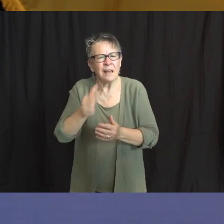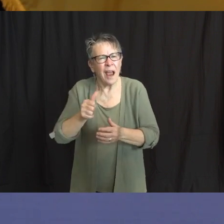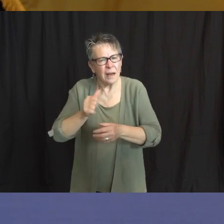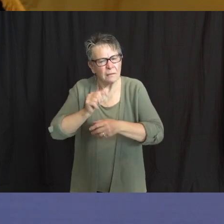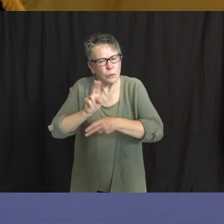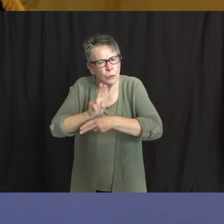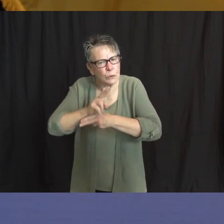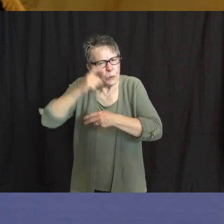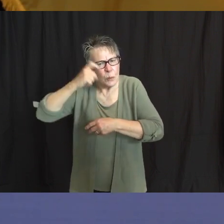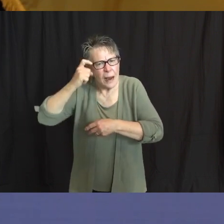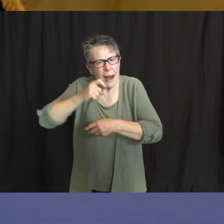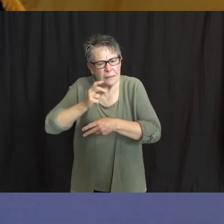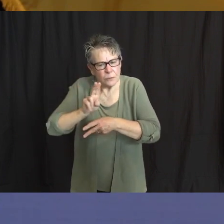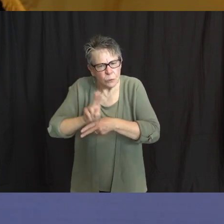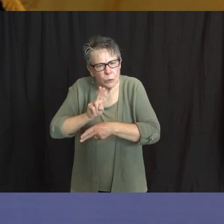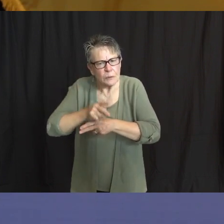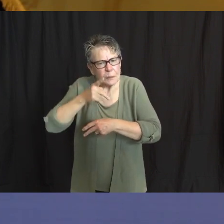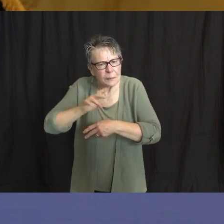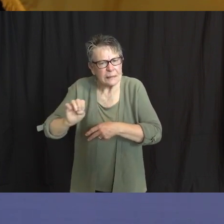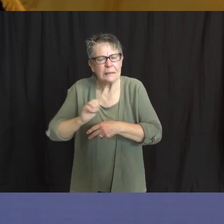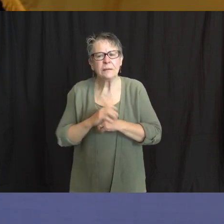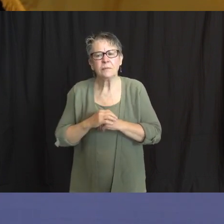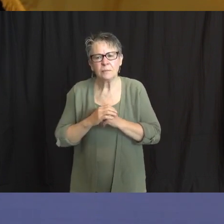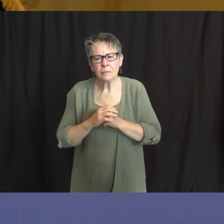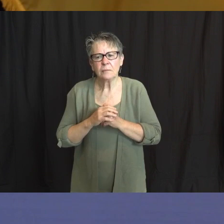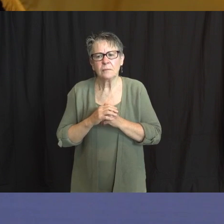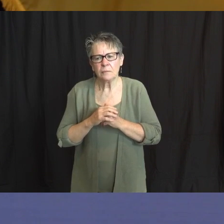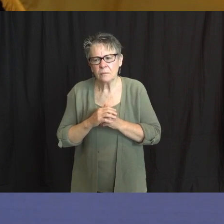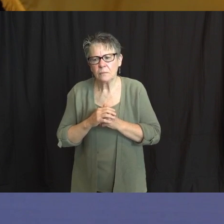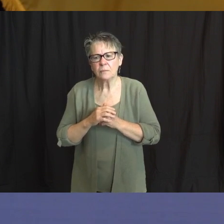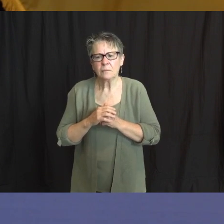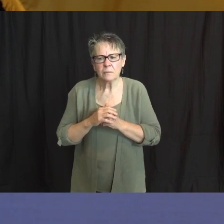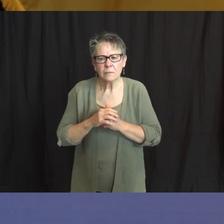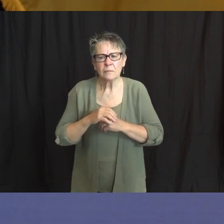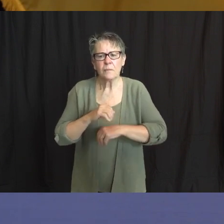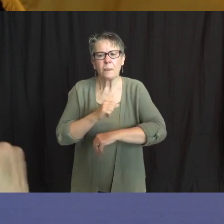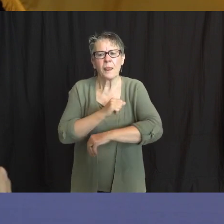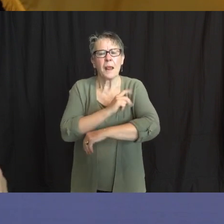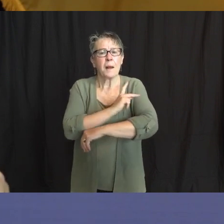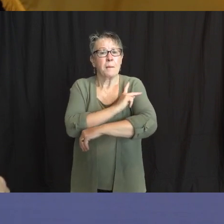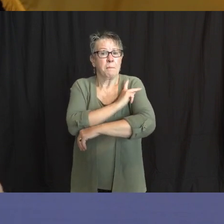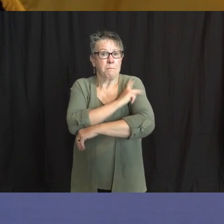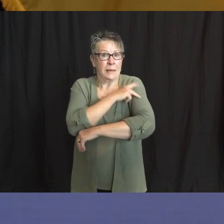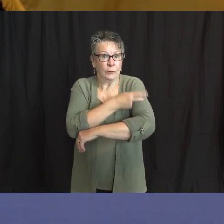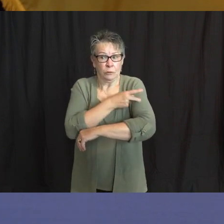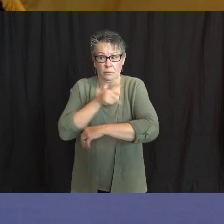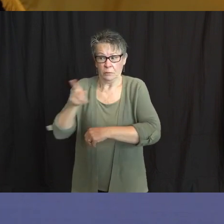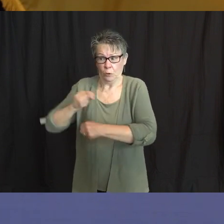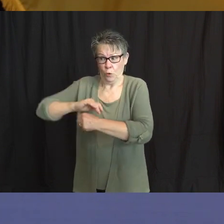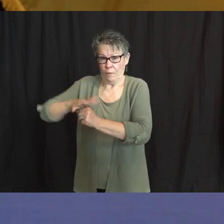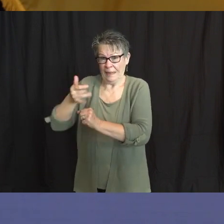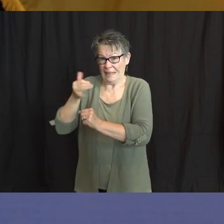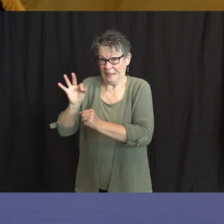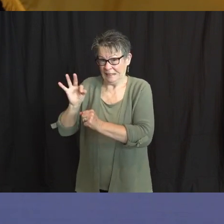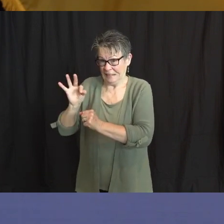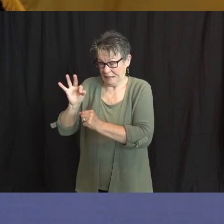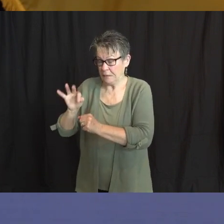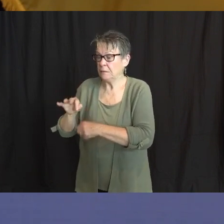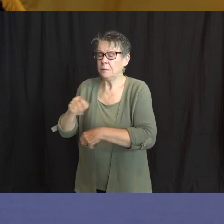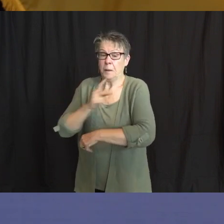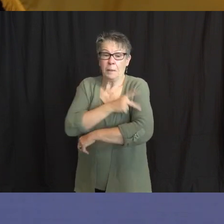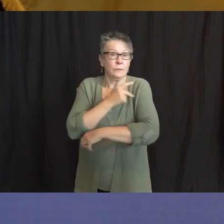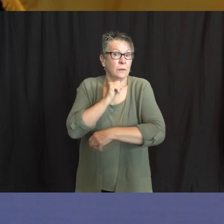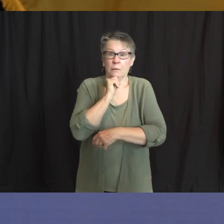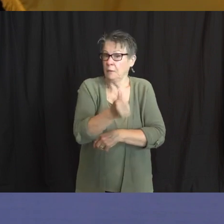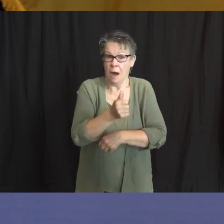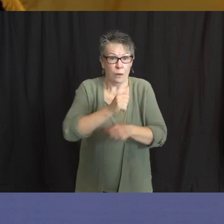to self-quarantine following testing until the day of surgery. Facilities must have a